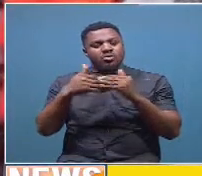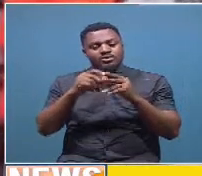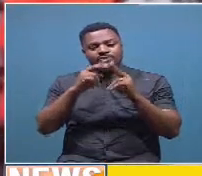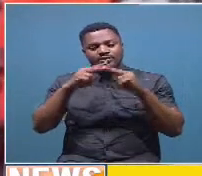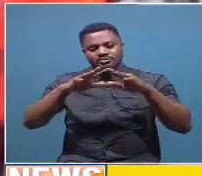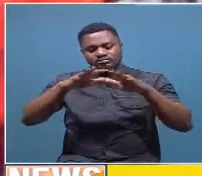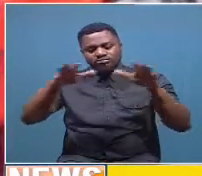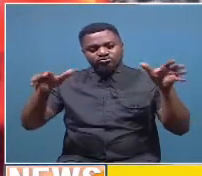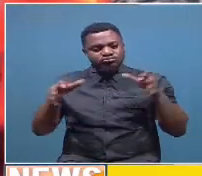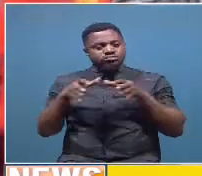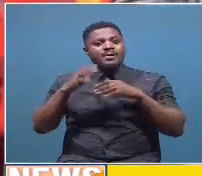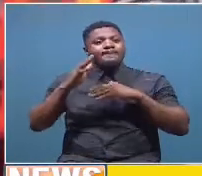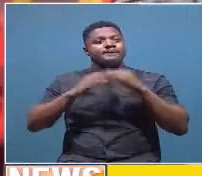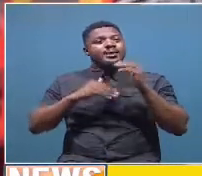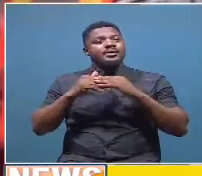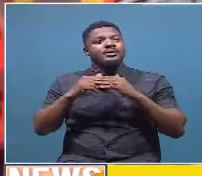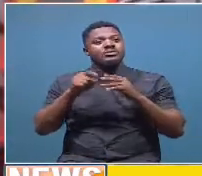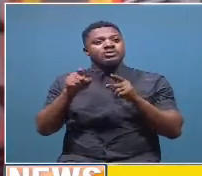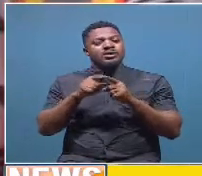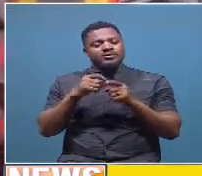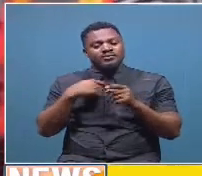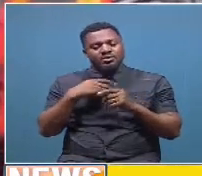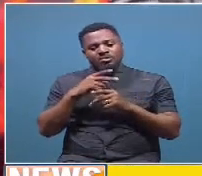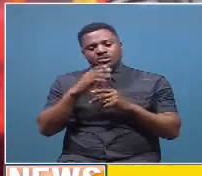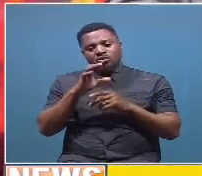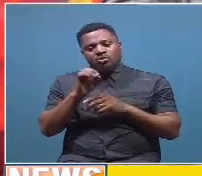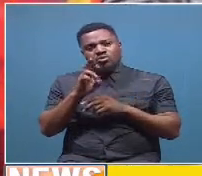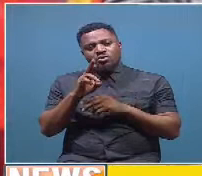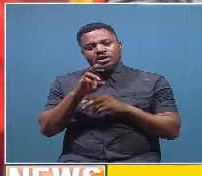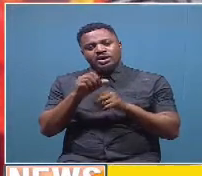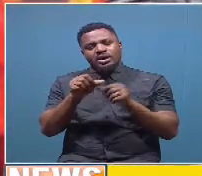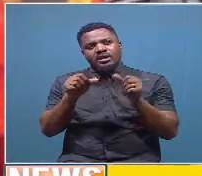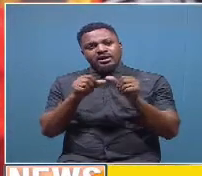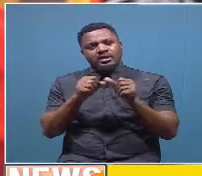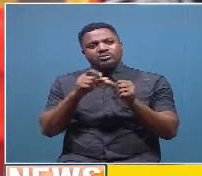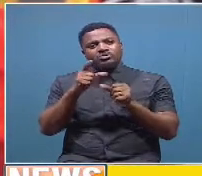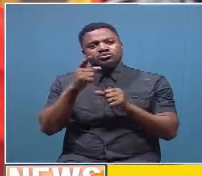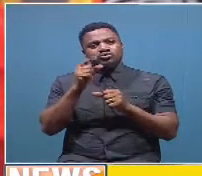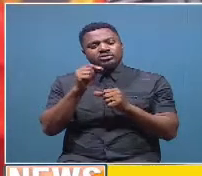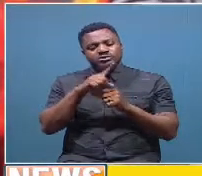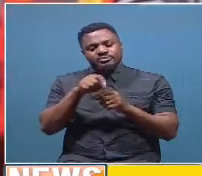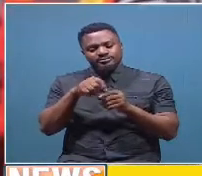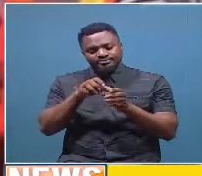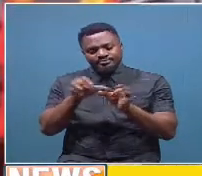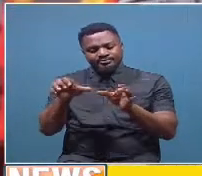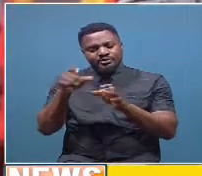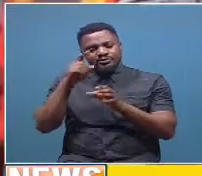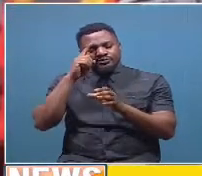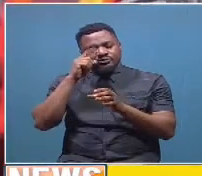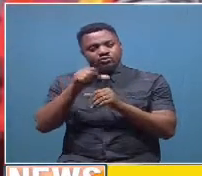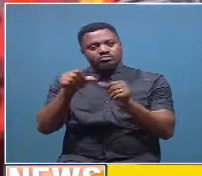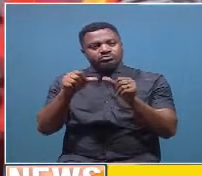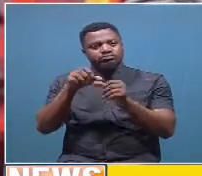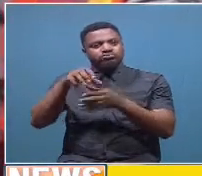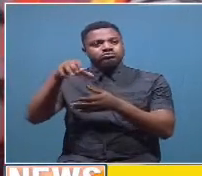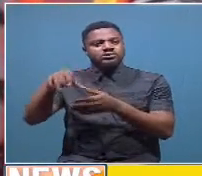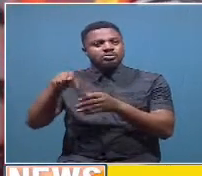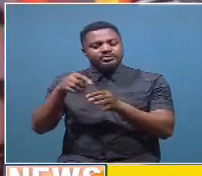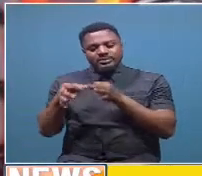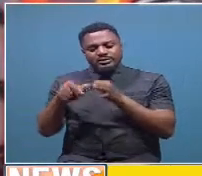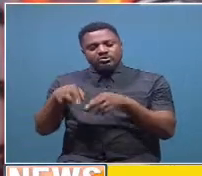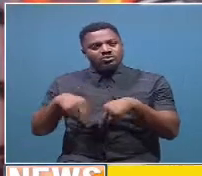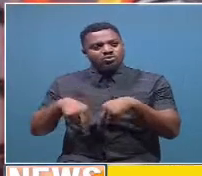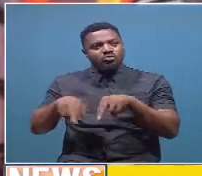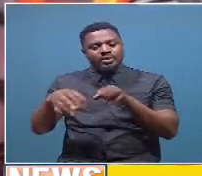village that we're doing. There's a core area which has about 120 plus. These have been set out on the site. We've defined the